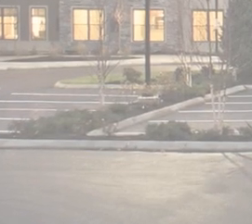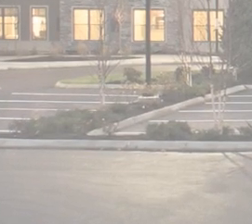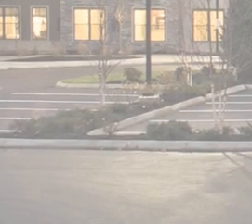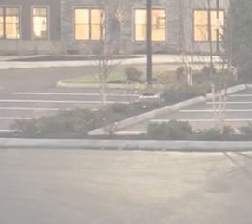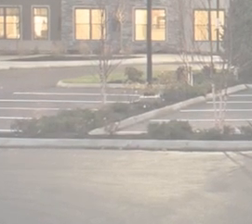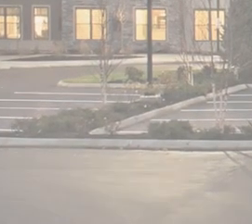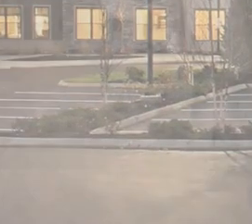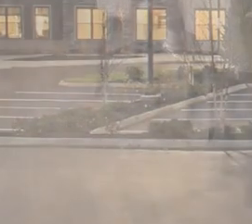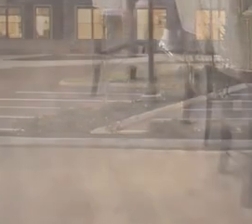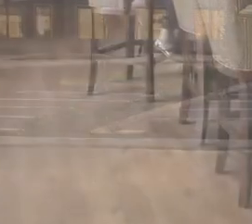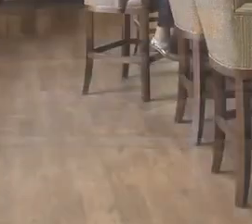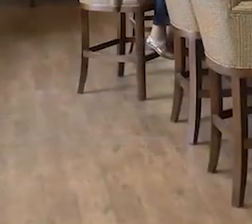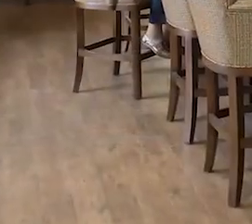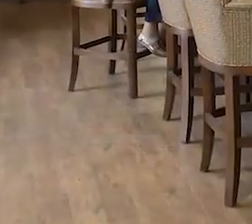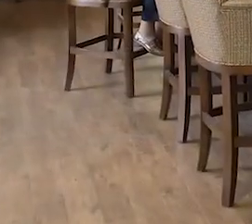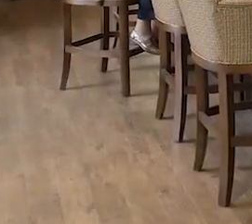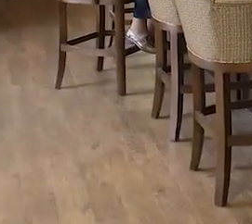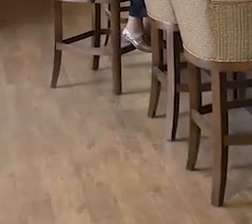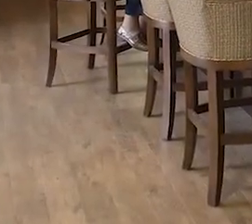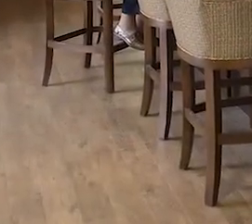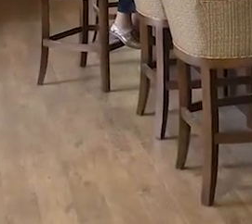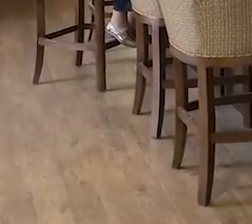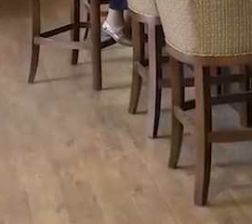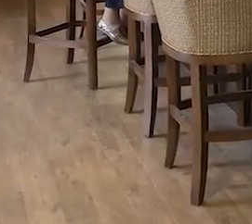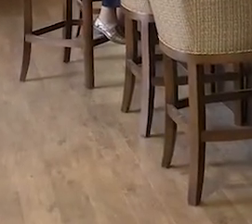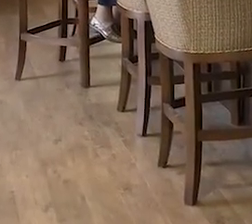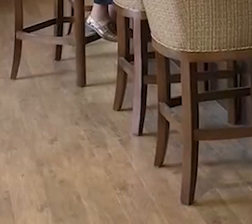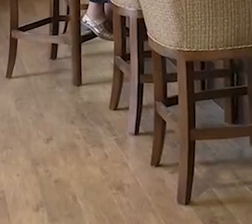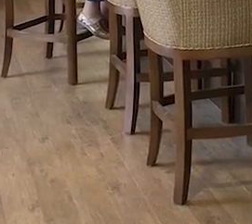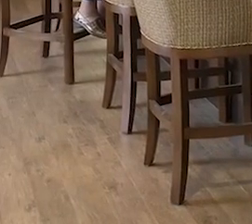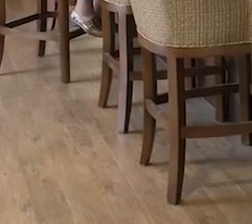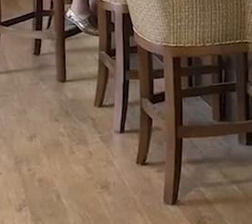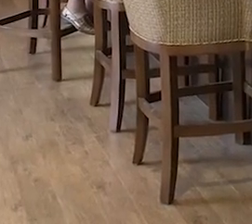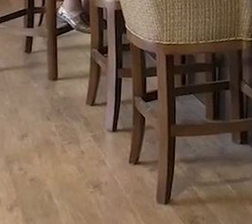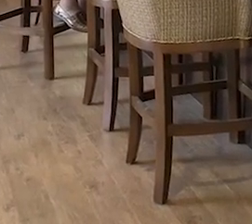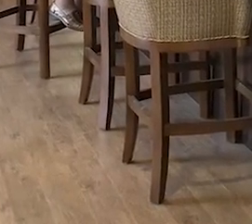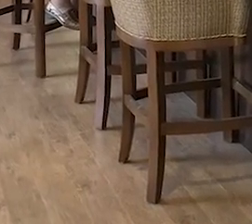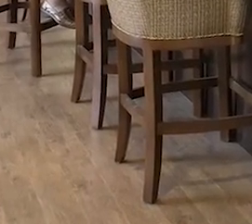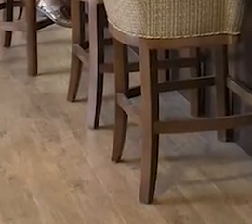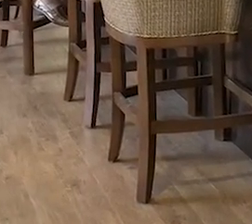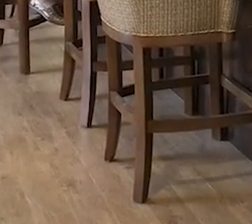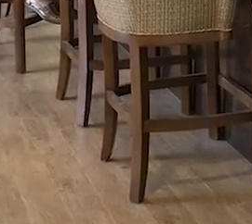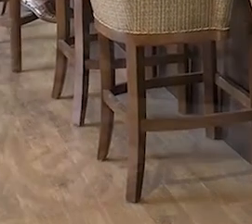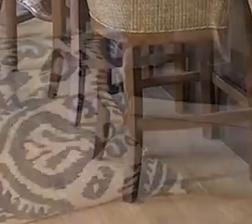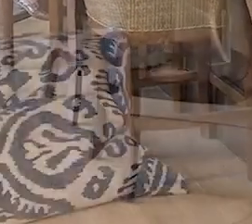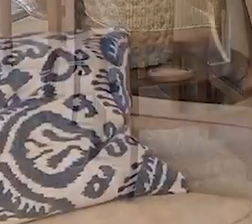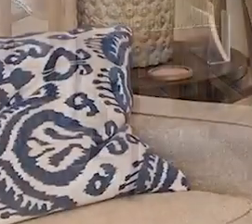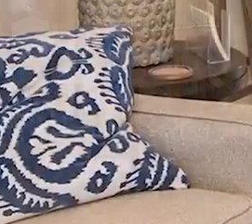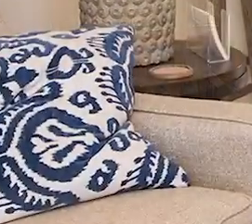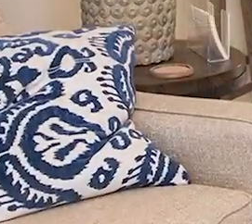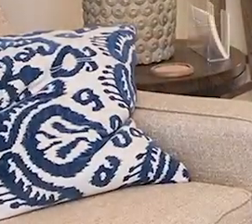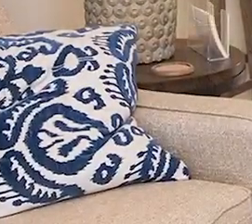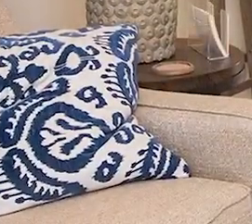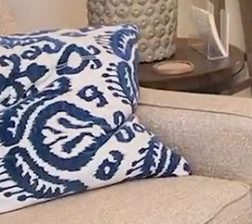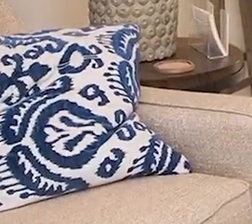living community located just minutes from downtown Portland. Residents love the spirit of the lodge, enjoying the privacy of their own apartment and all